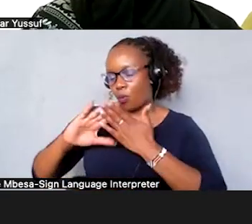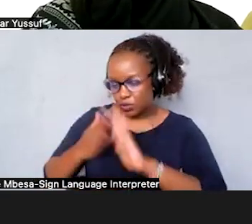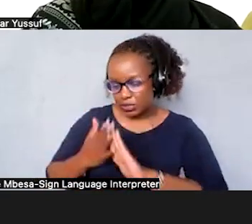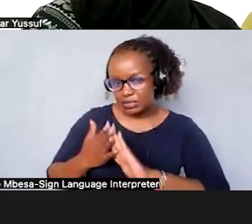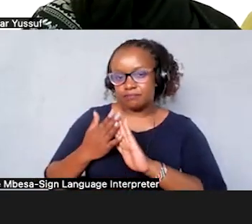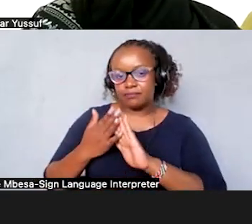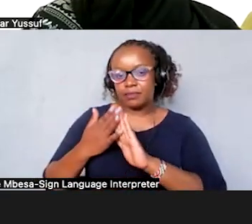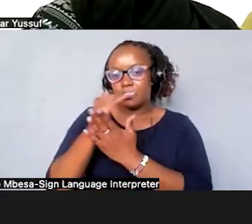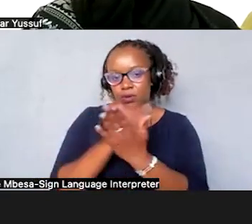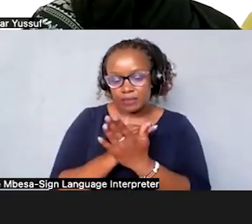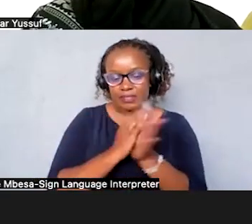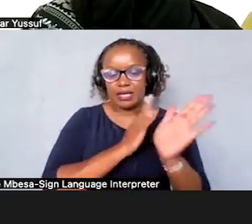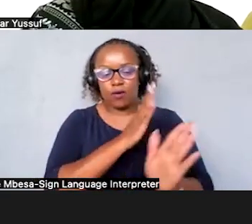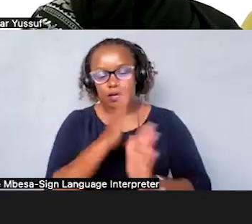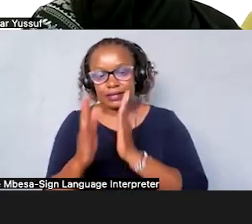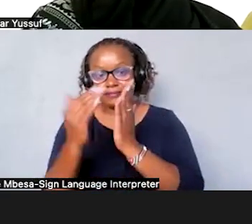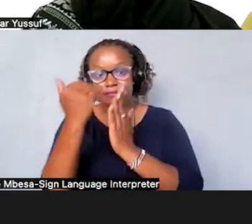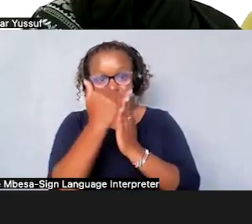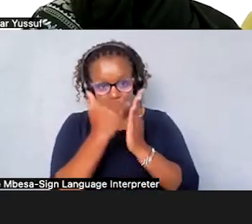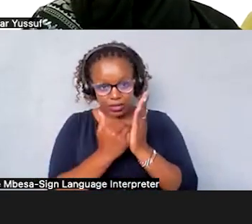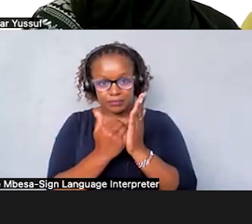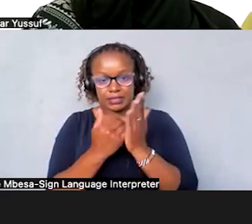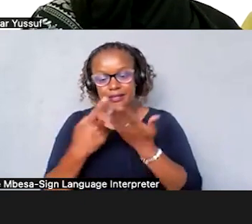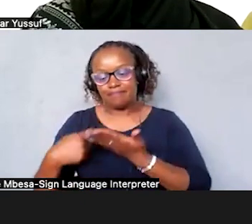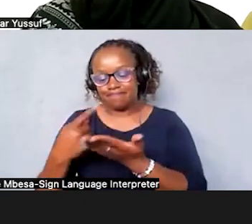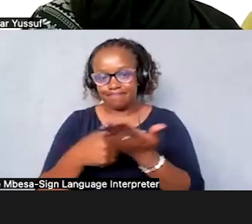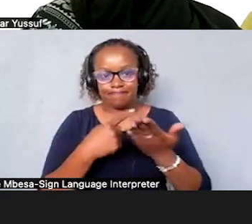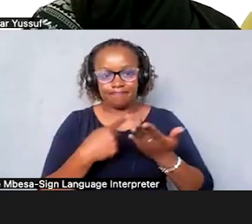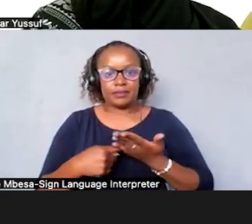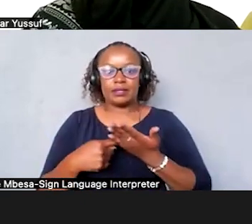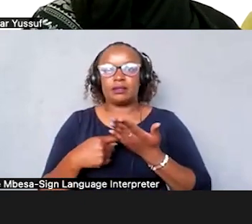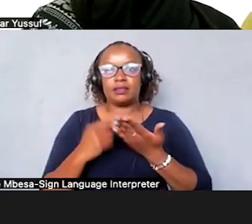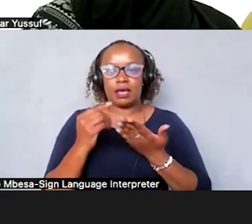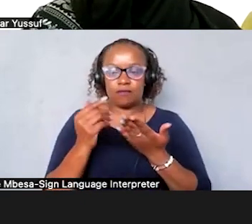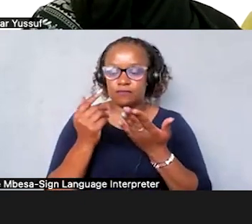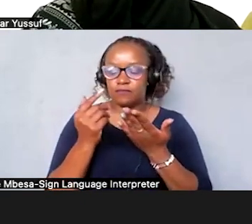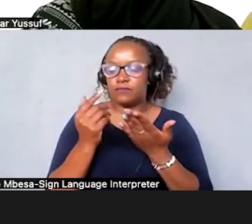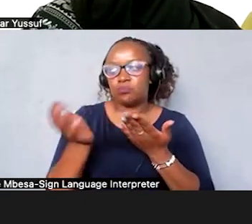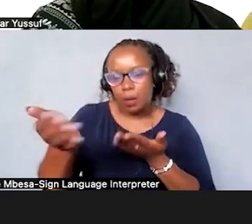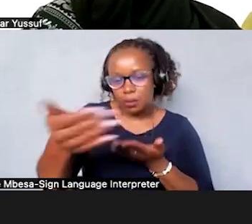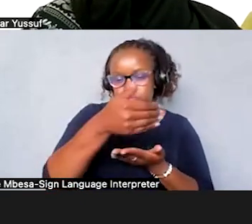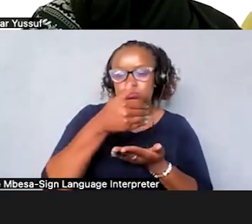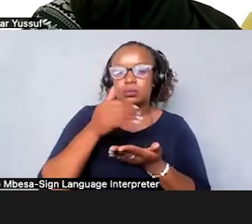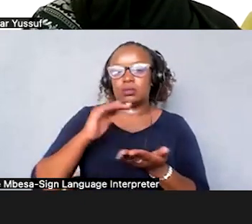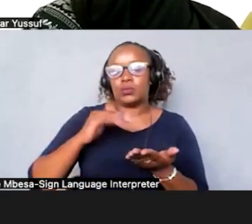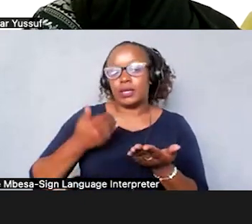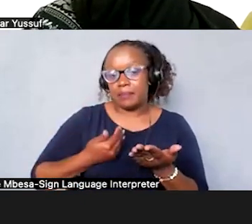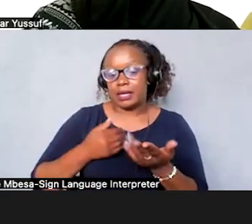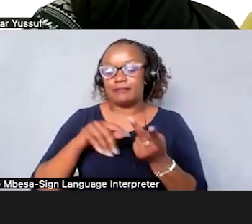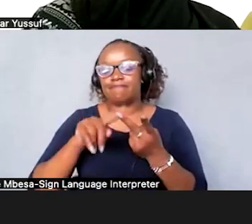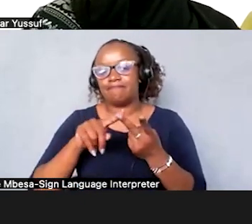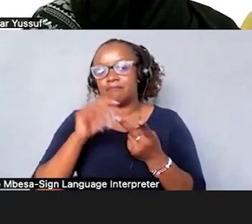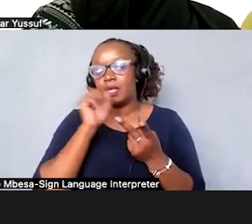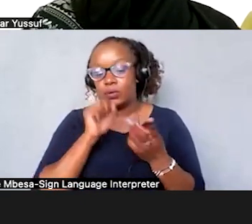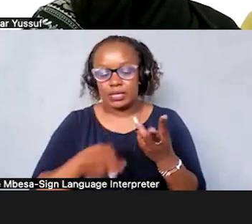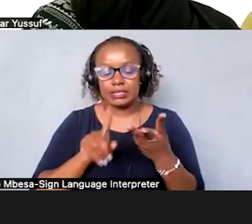organized dialogues whereby they brought together women, elders, and religious leaders, what do you